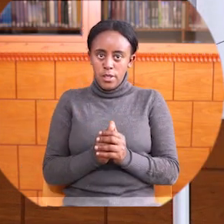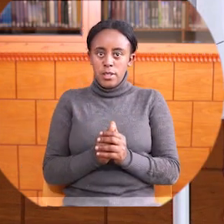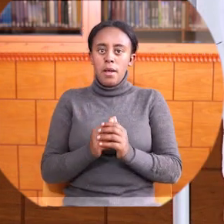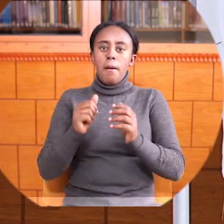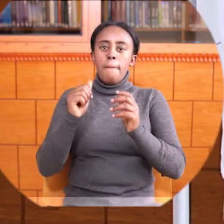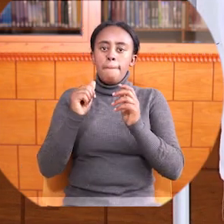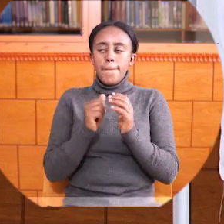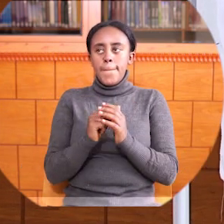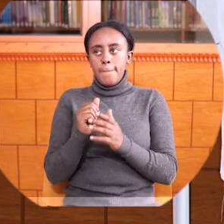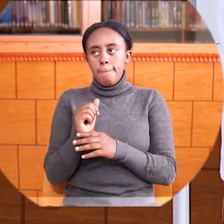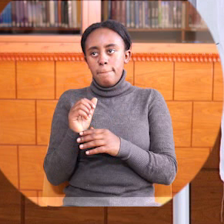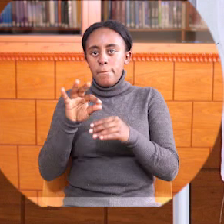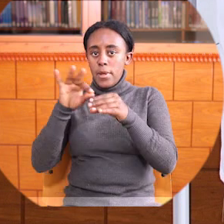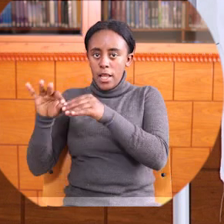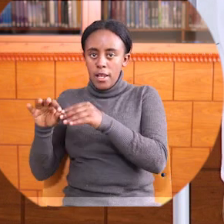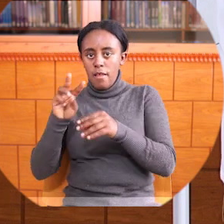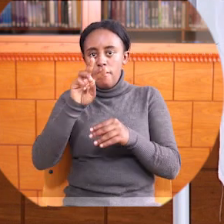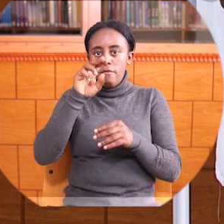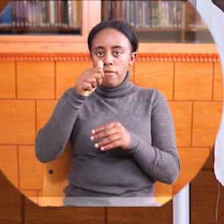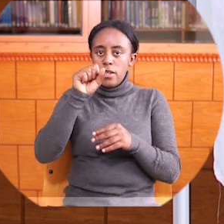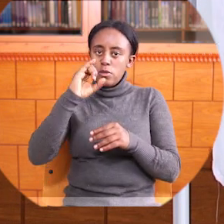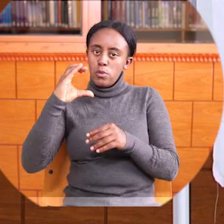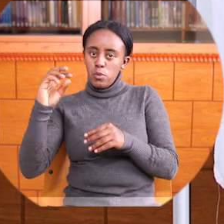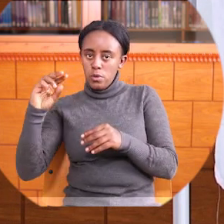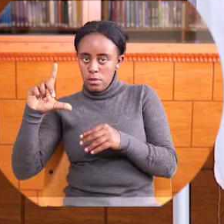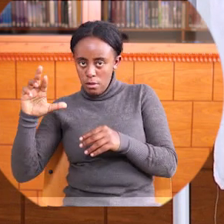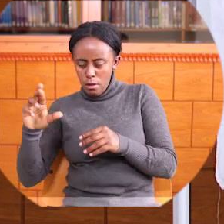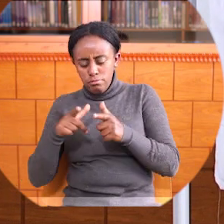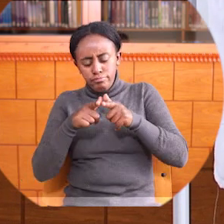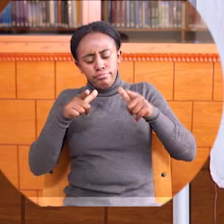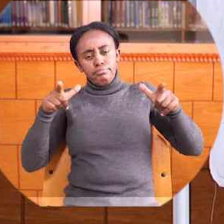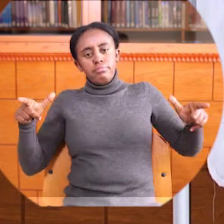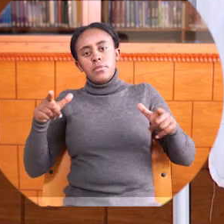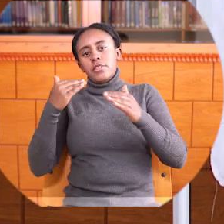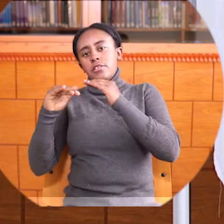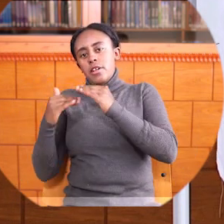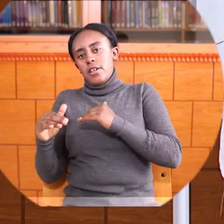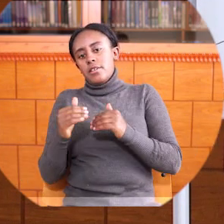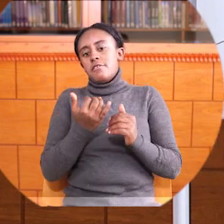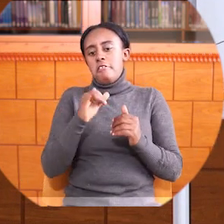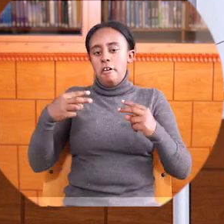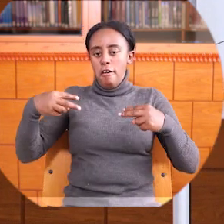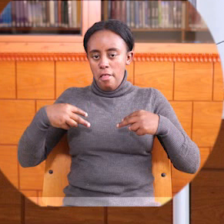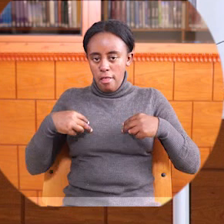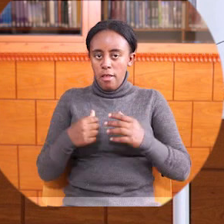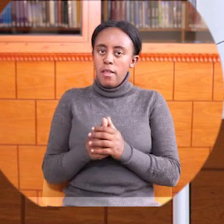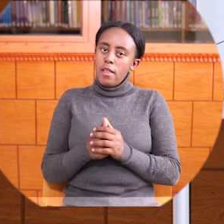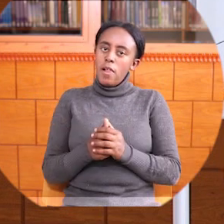plant is vascular plant. Vascular plants are big in size. They have well